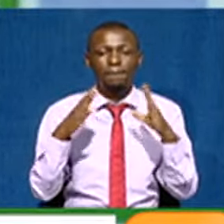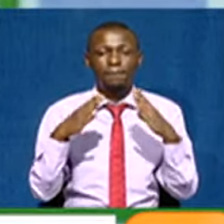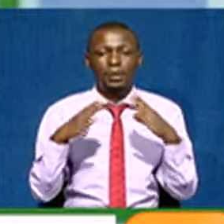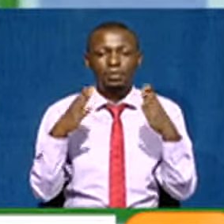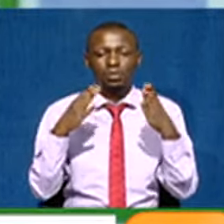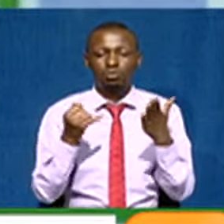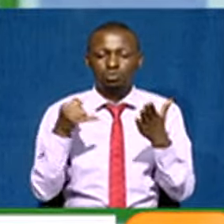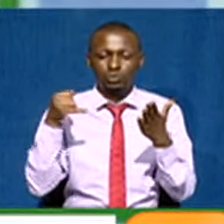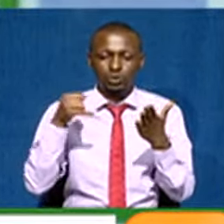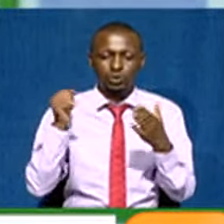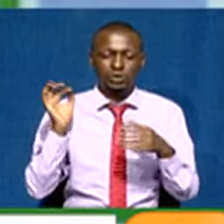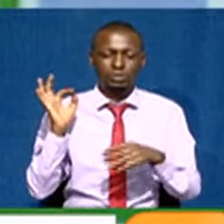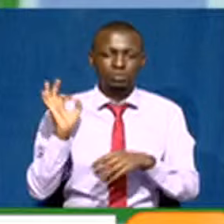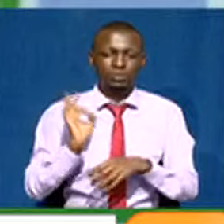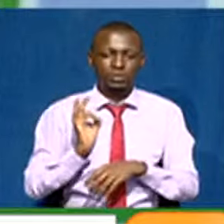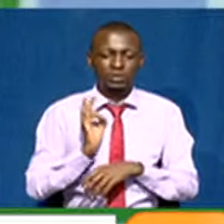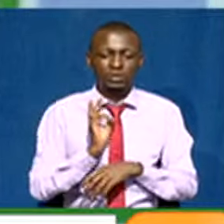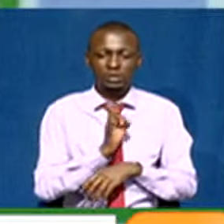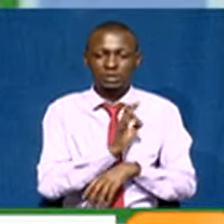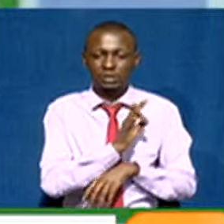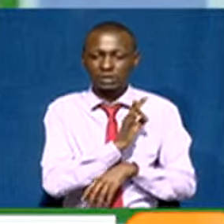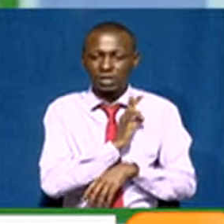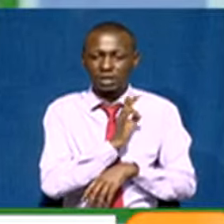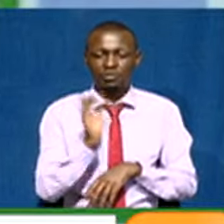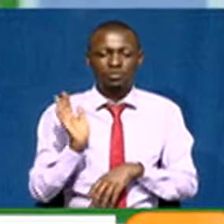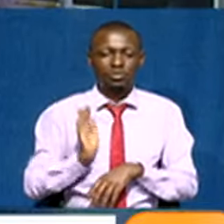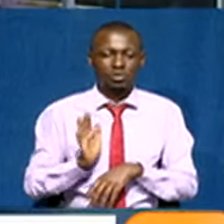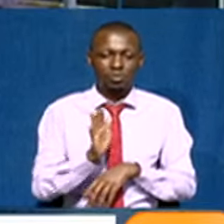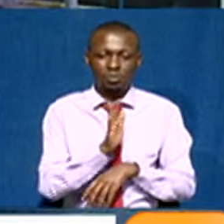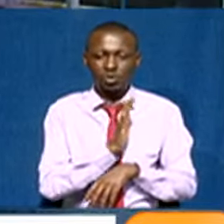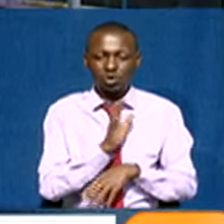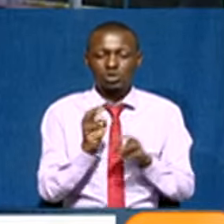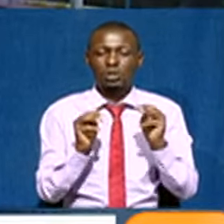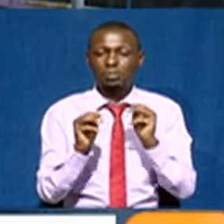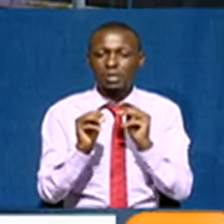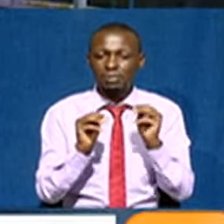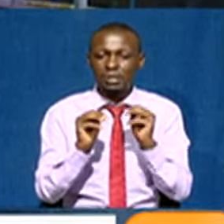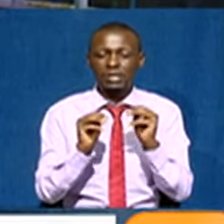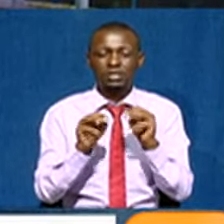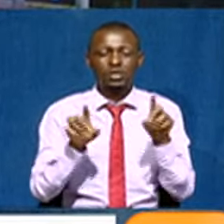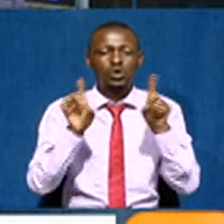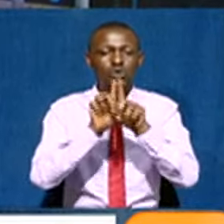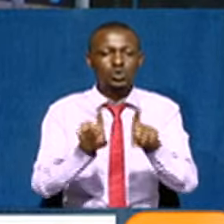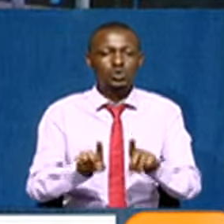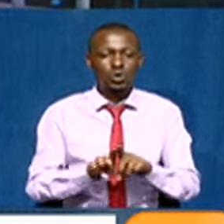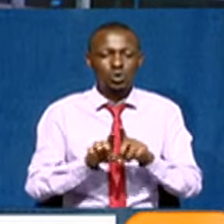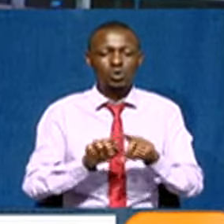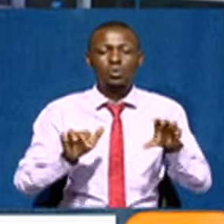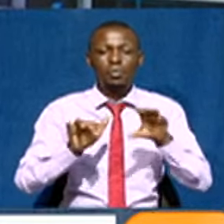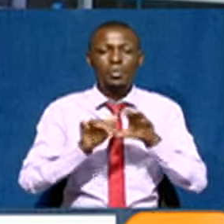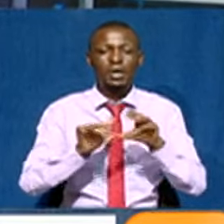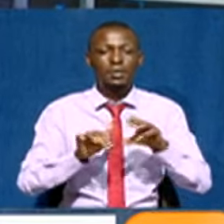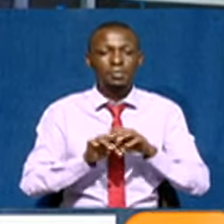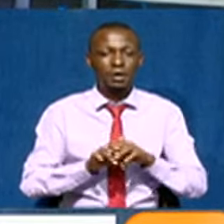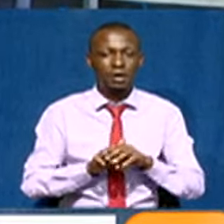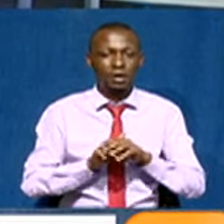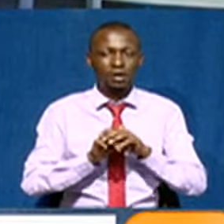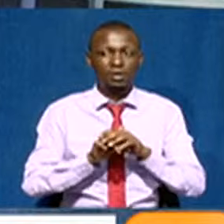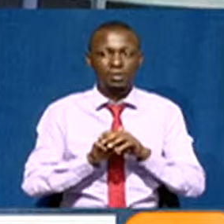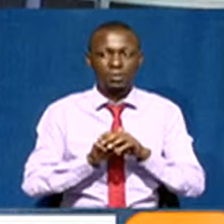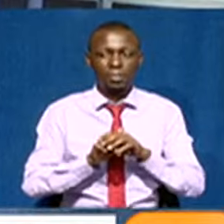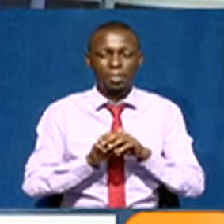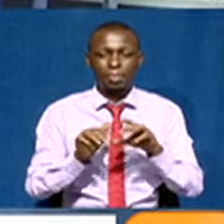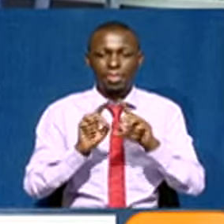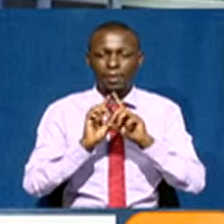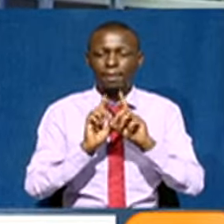staff, the management, the board, the members themselves as well. But again, that must be anchored on a culture, the